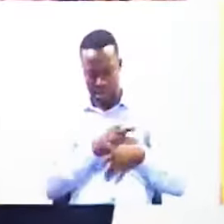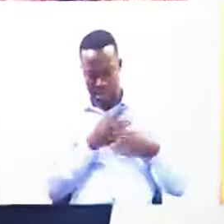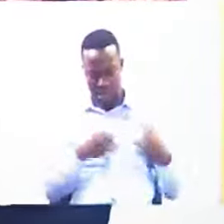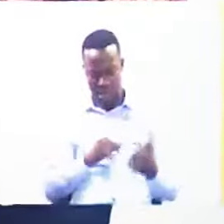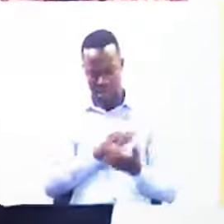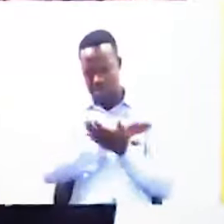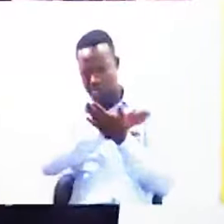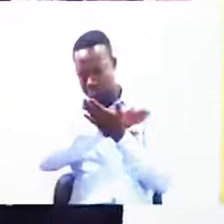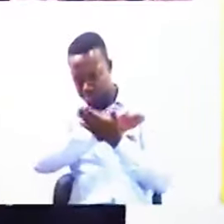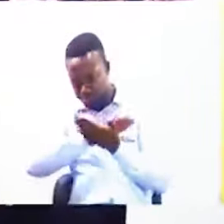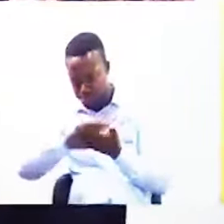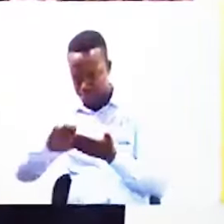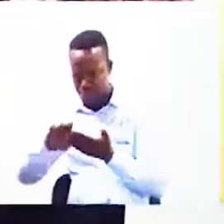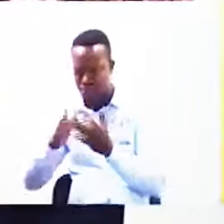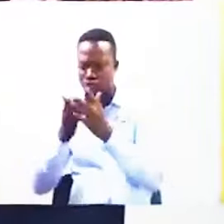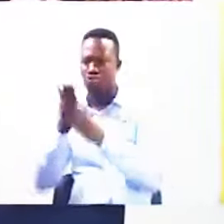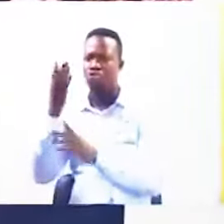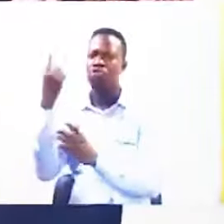faith.